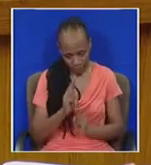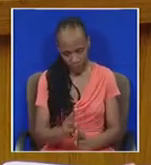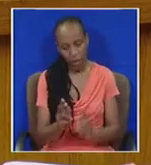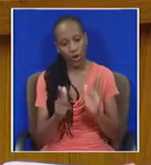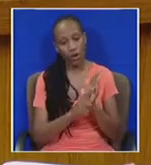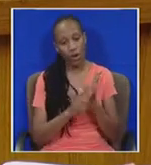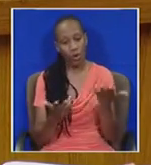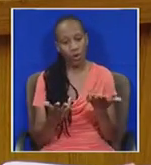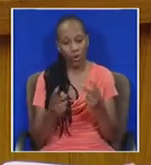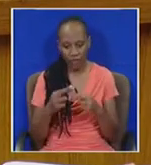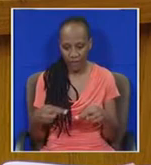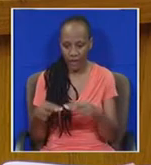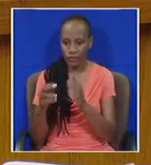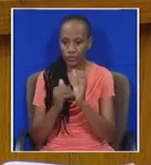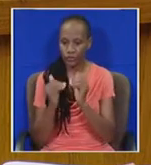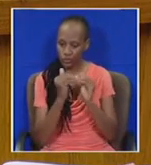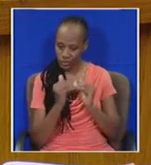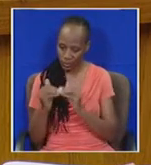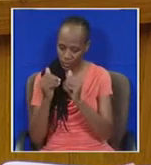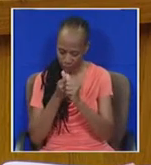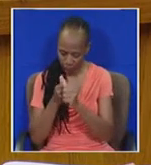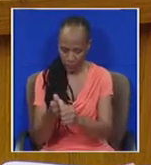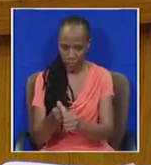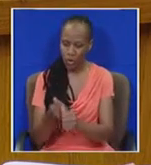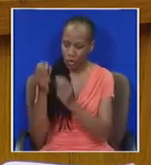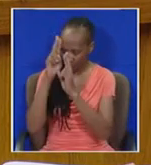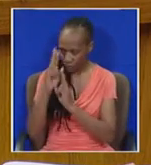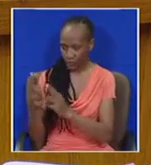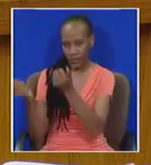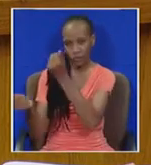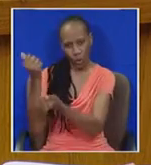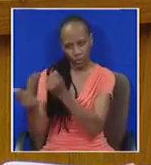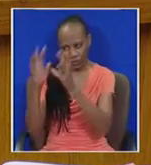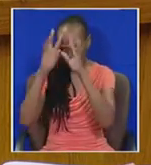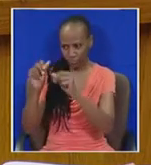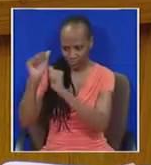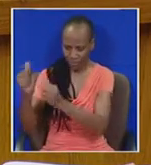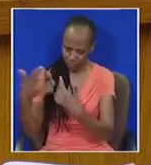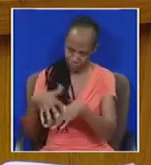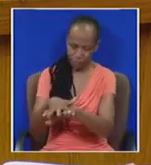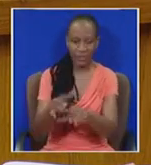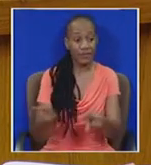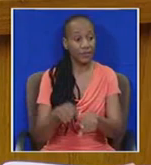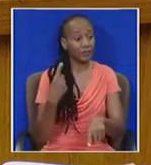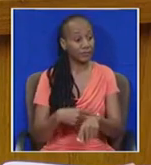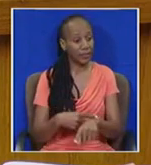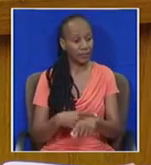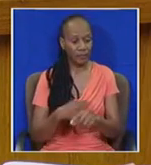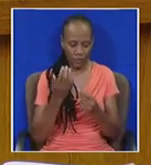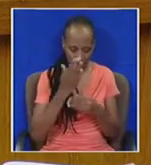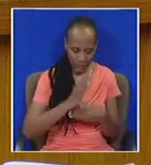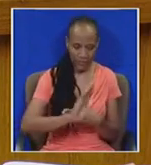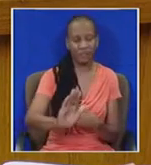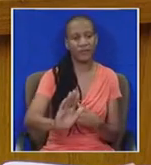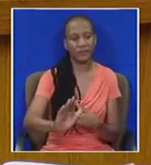traditions of democracy, upholding the courts and their verdicts, and practicing integrity, defending all